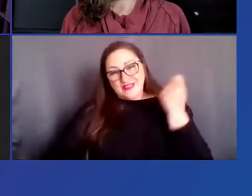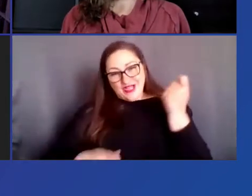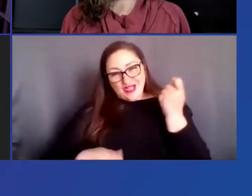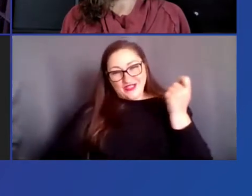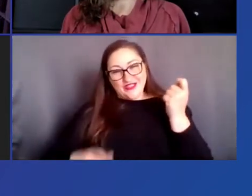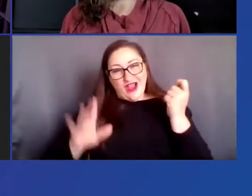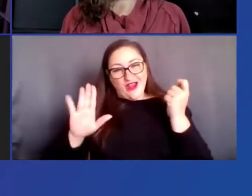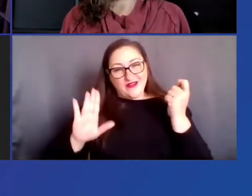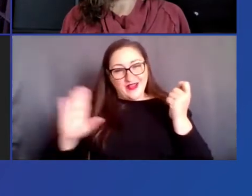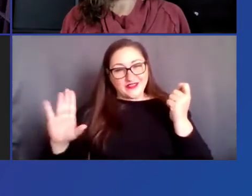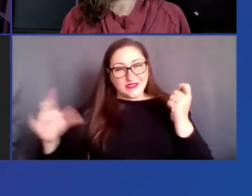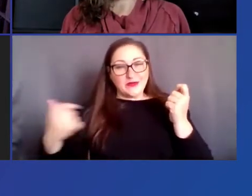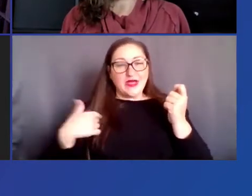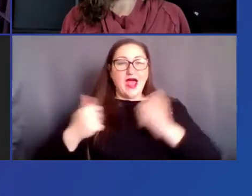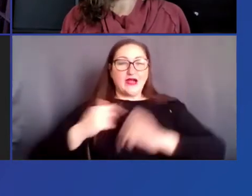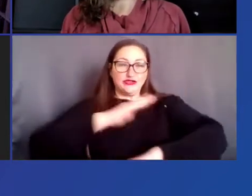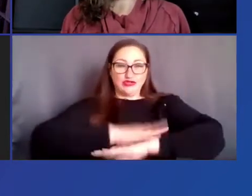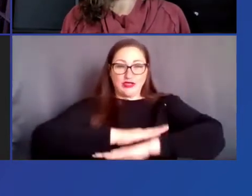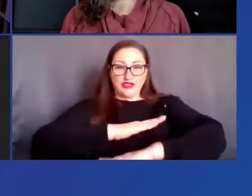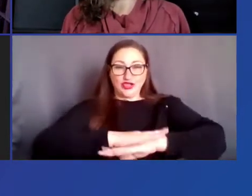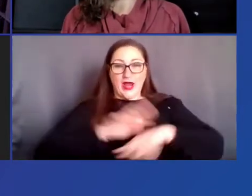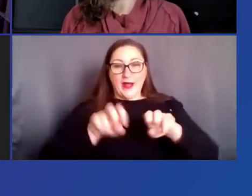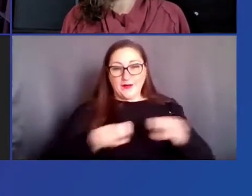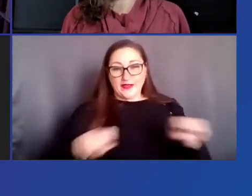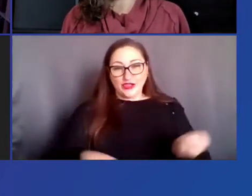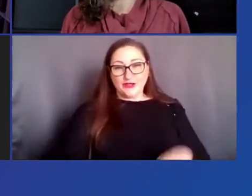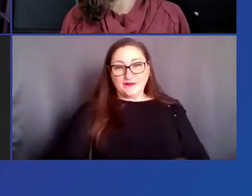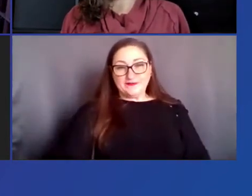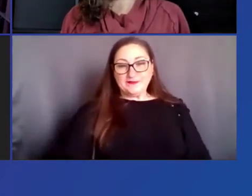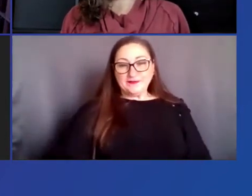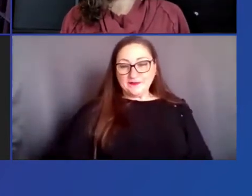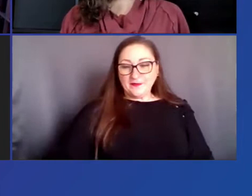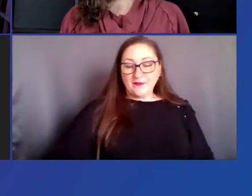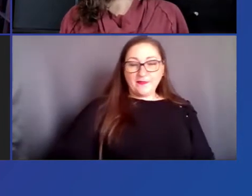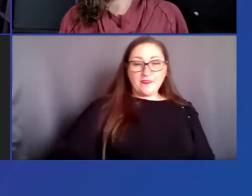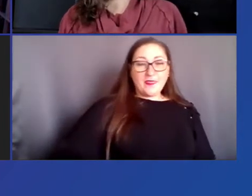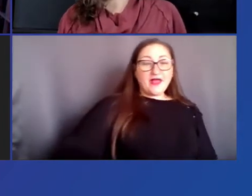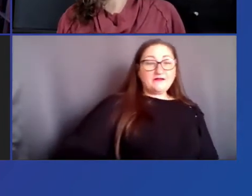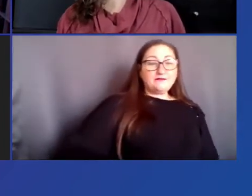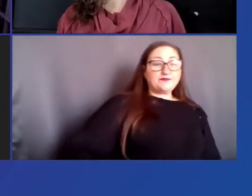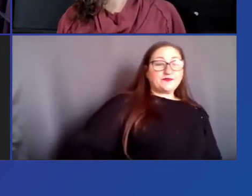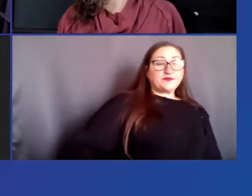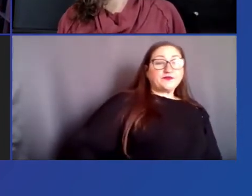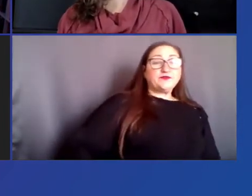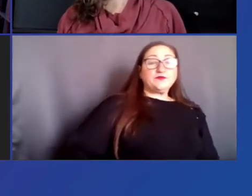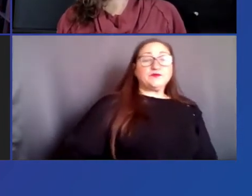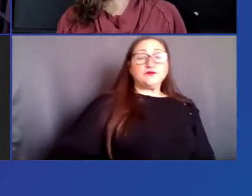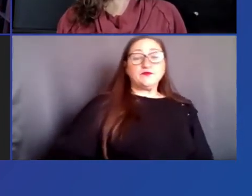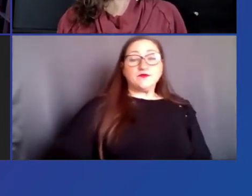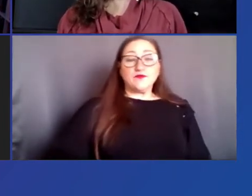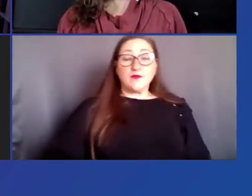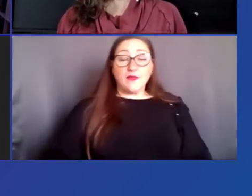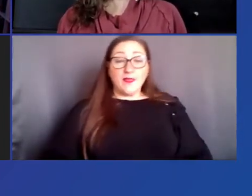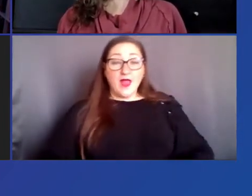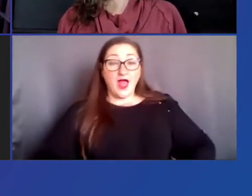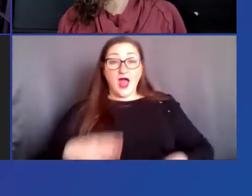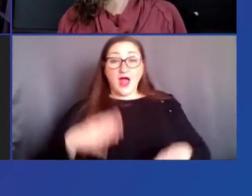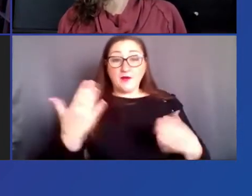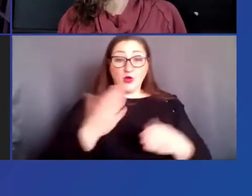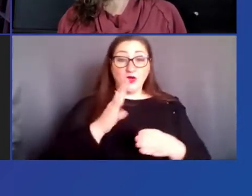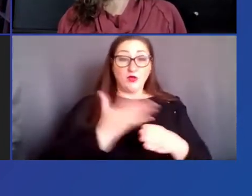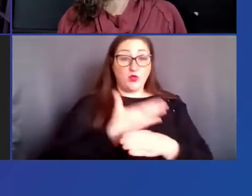like a dresser and a bench. So yeah, I'm here with Music Workers Alliance, which is